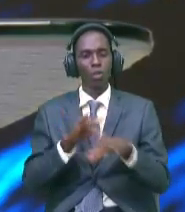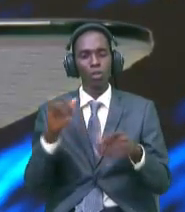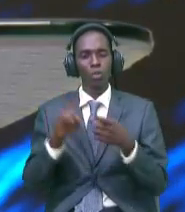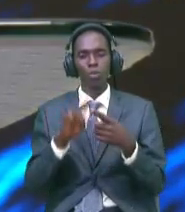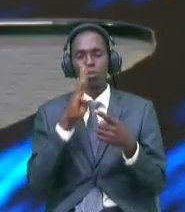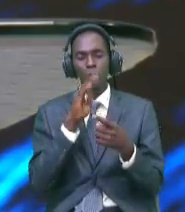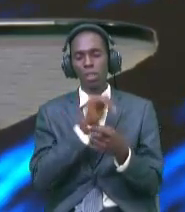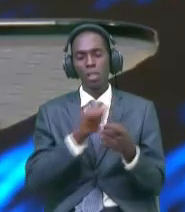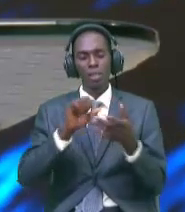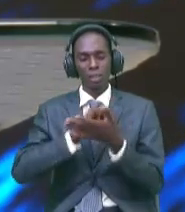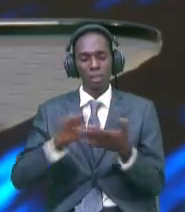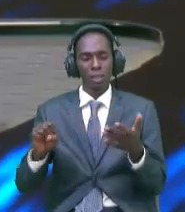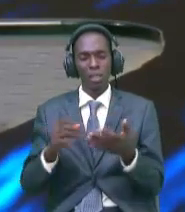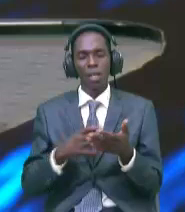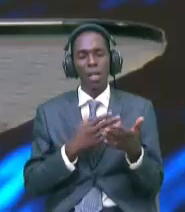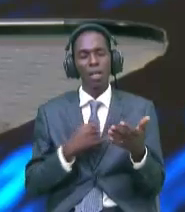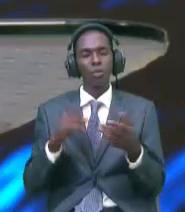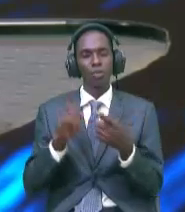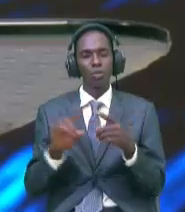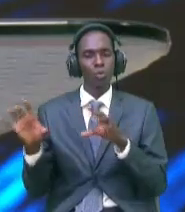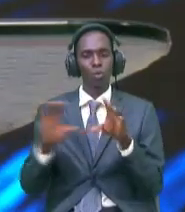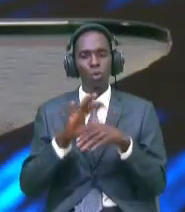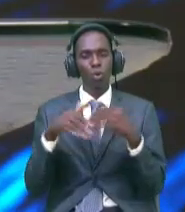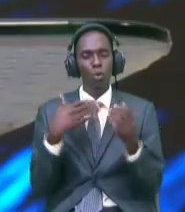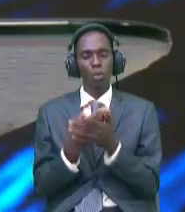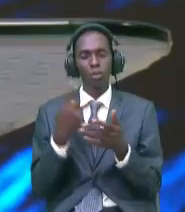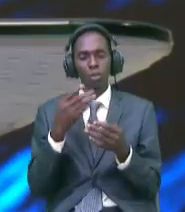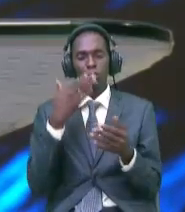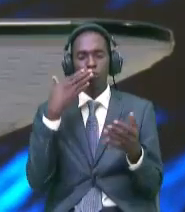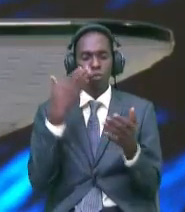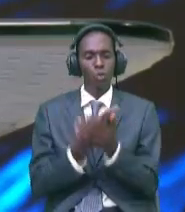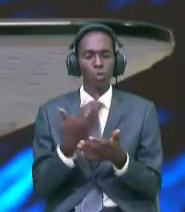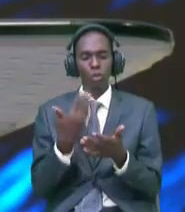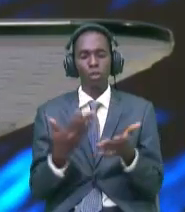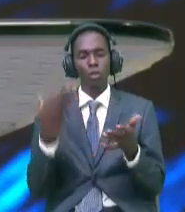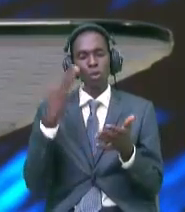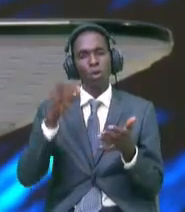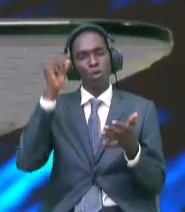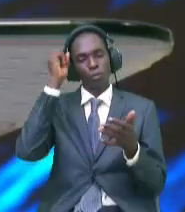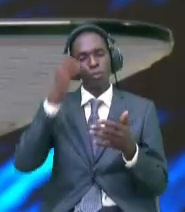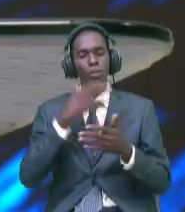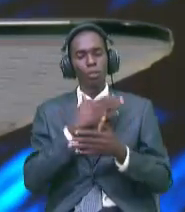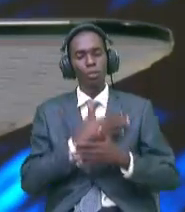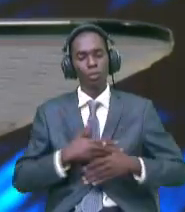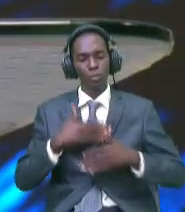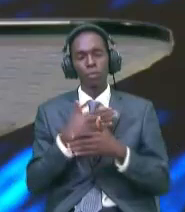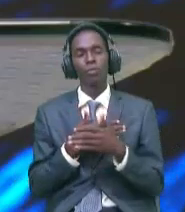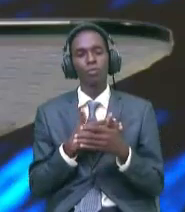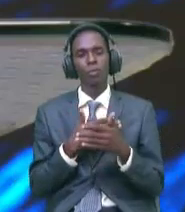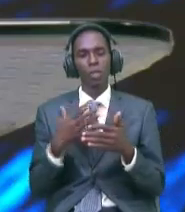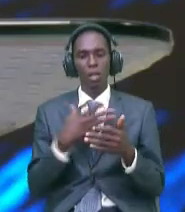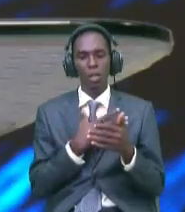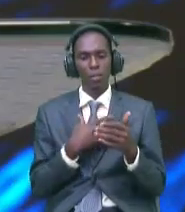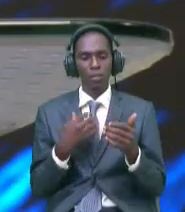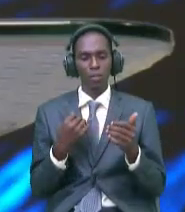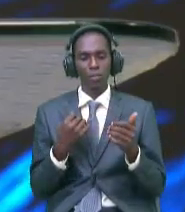then fulfill all the good pleasure of his goodness and the work of faith with